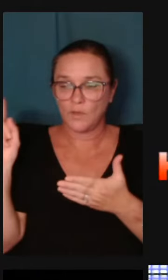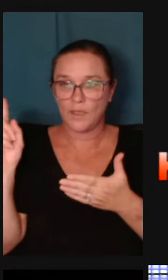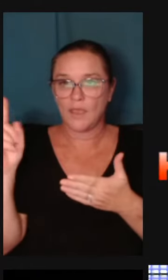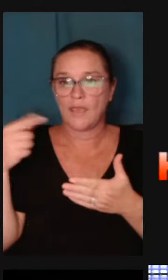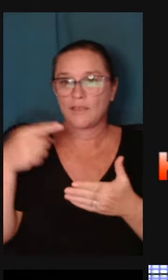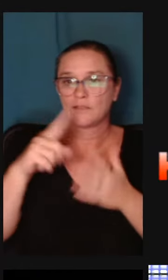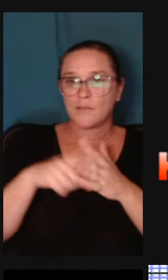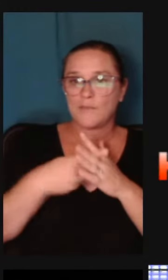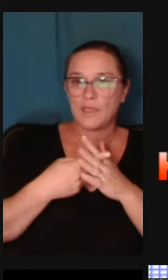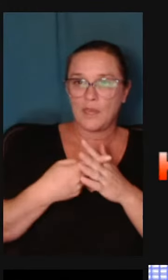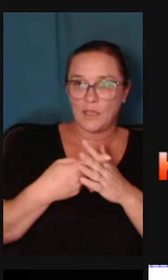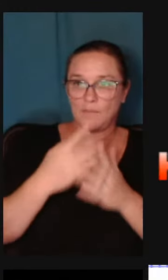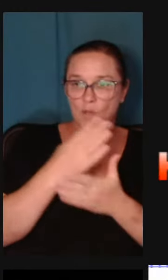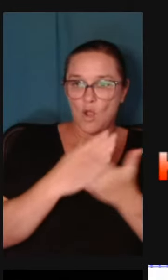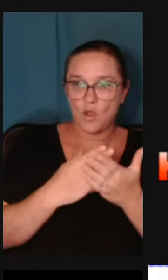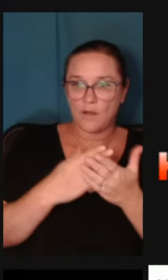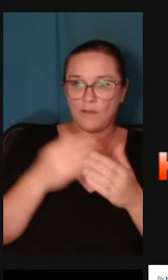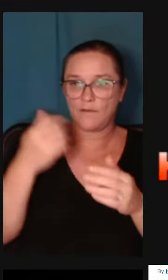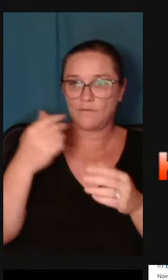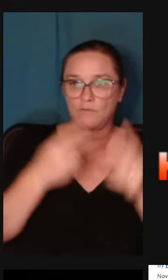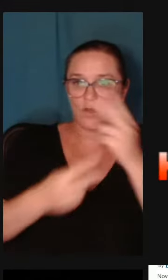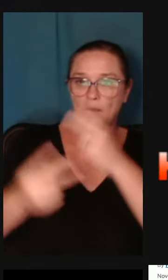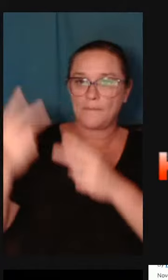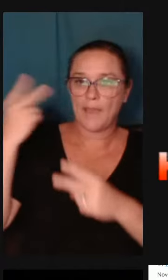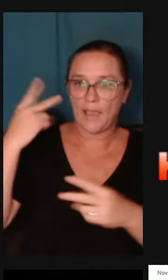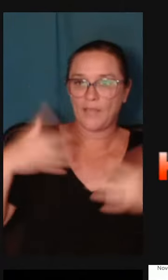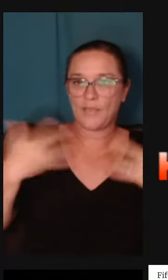part, remembering this event.